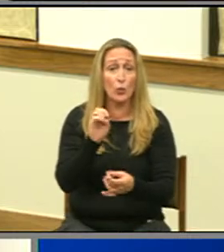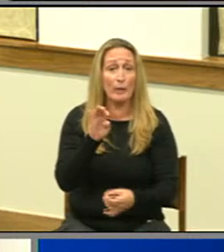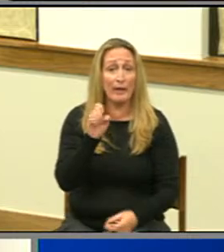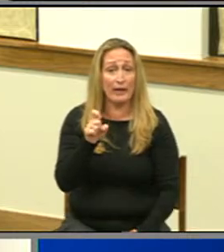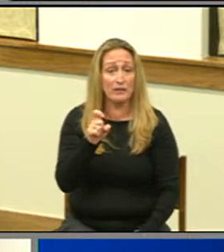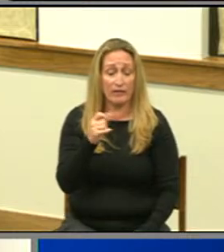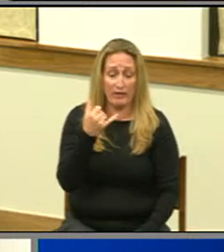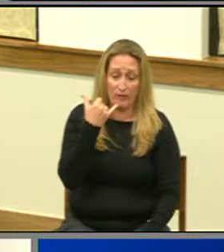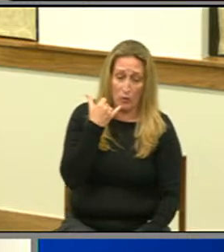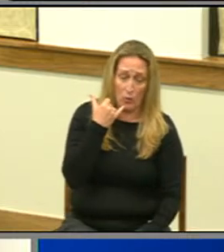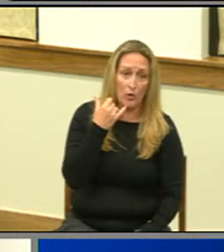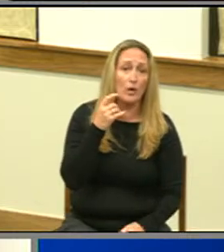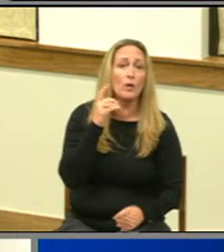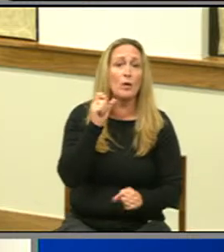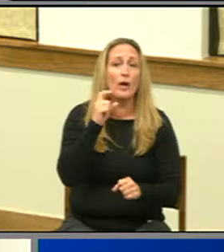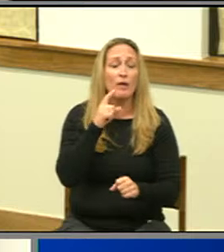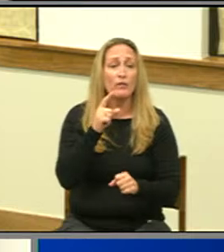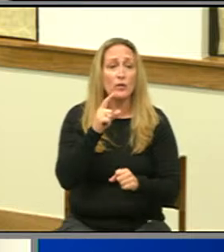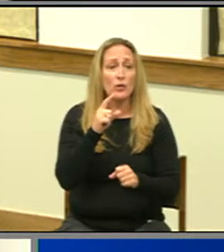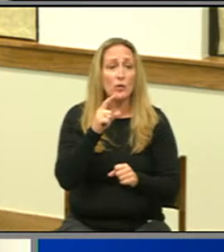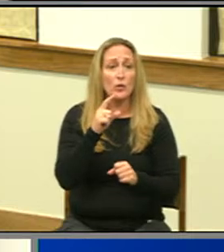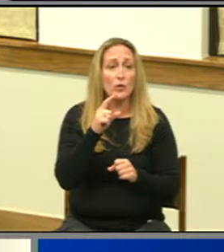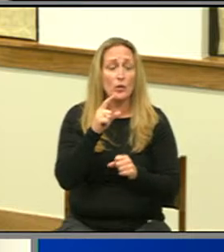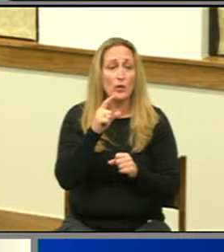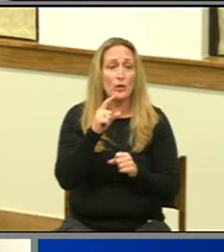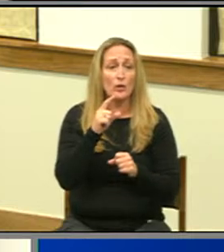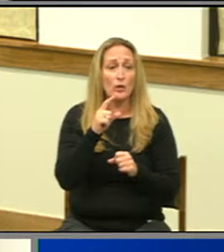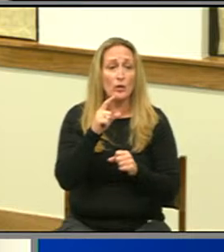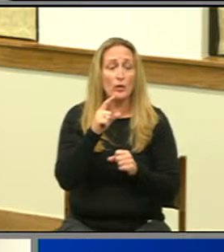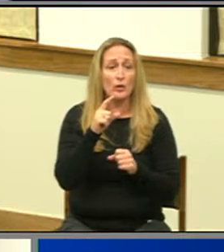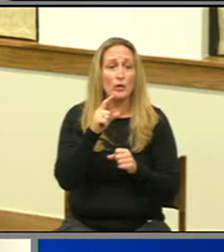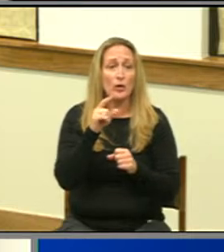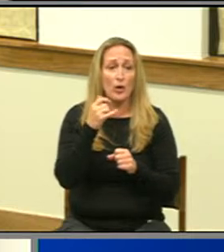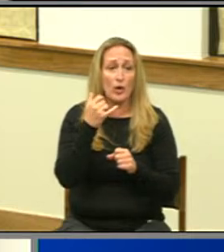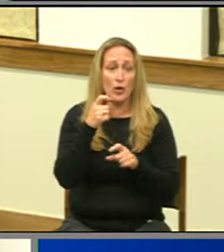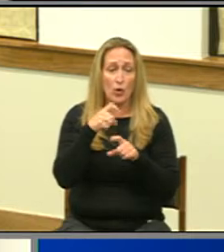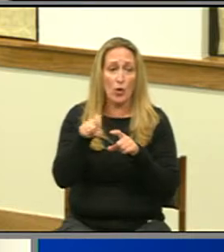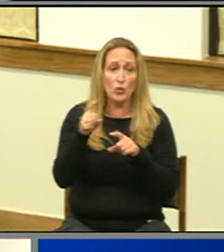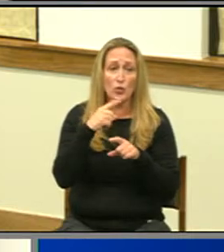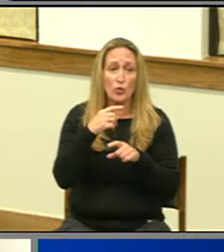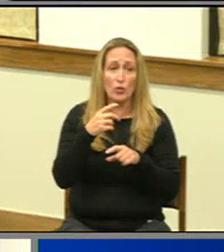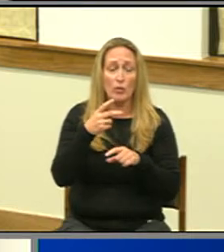via phone will need to drop from the WebEx to dial to a public line